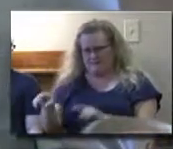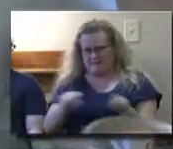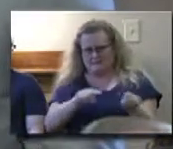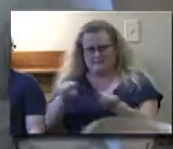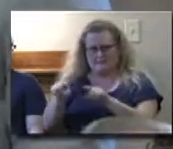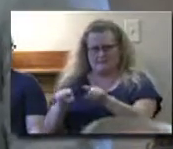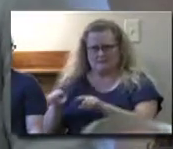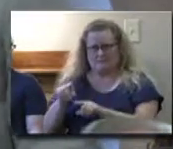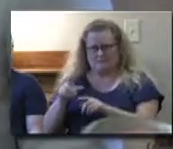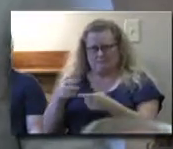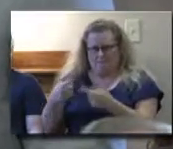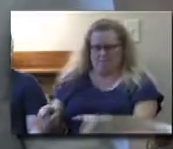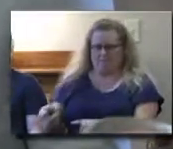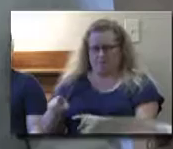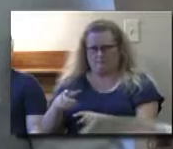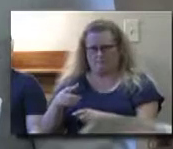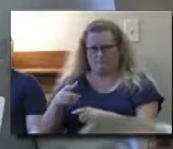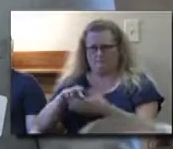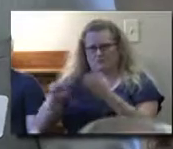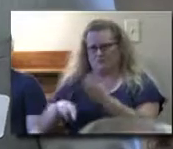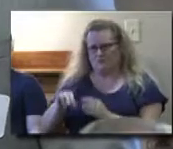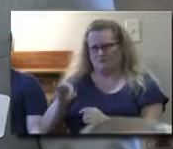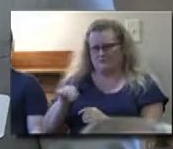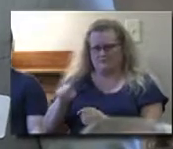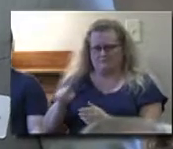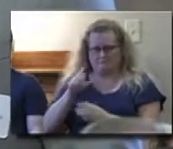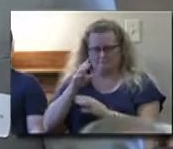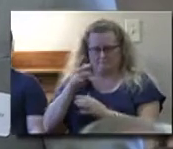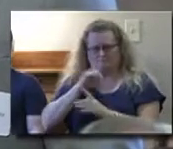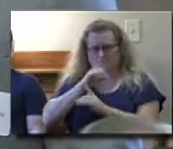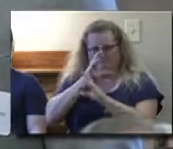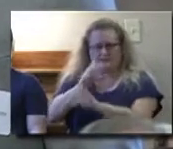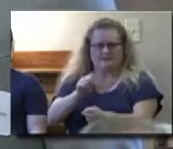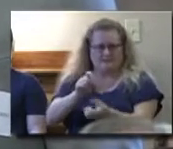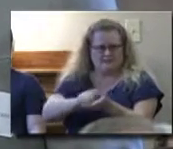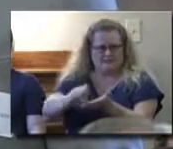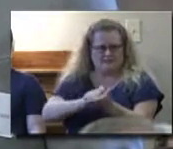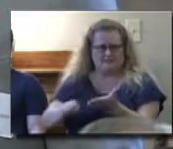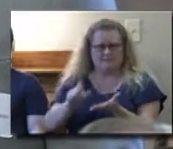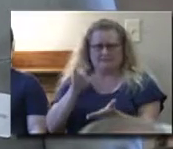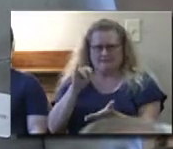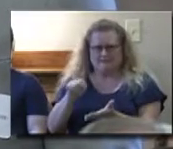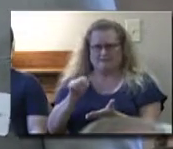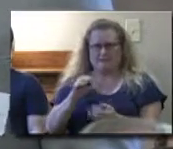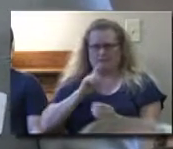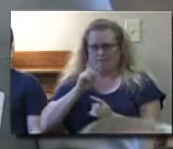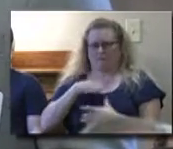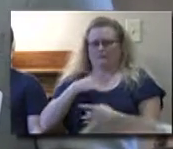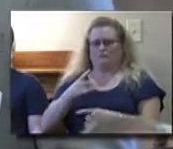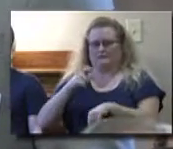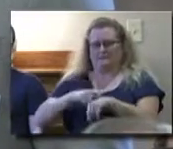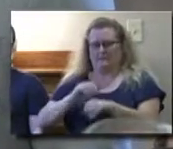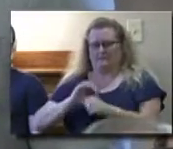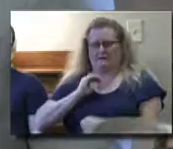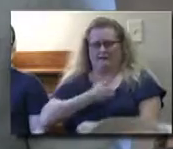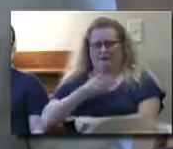the result of obviously a fascinating piece of literature and a very interesting time in our history.